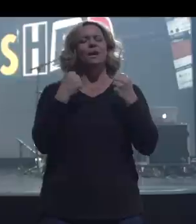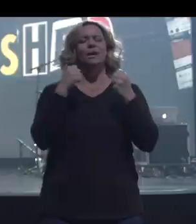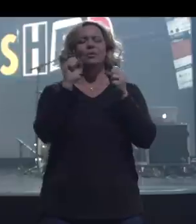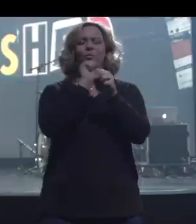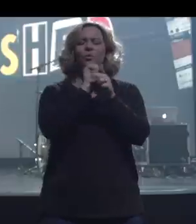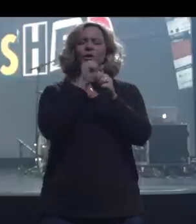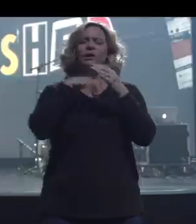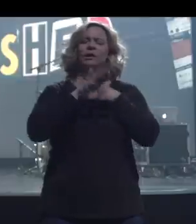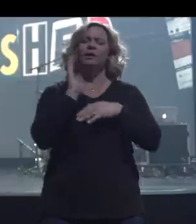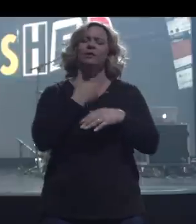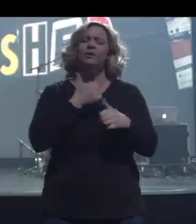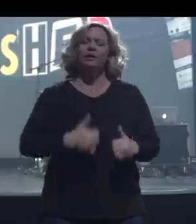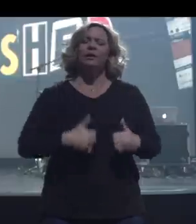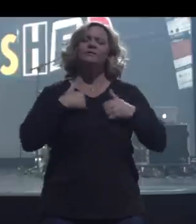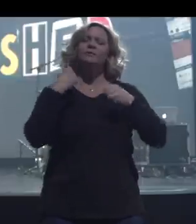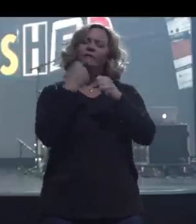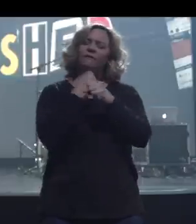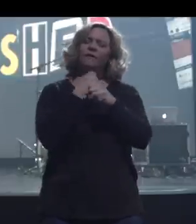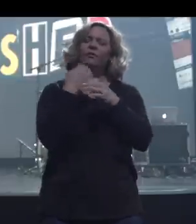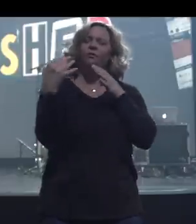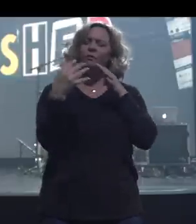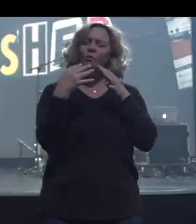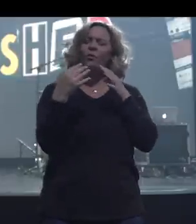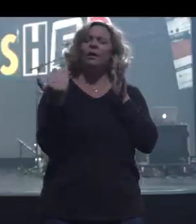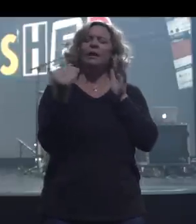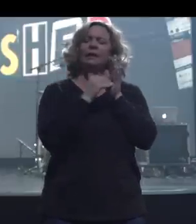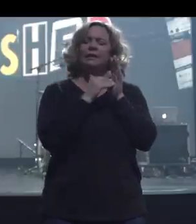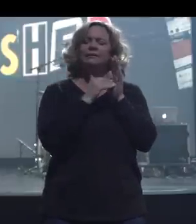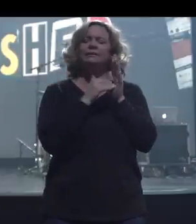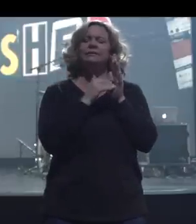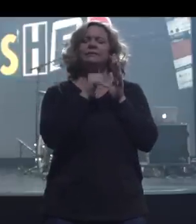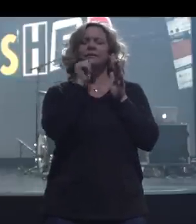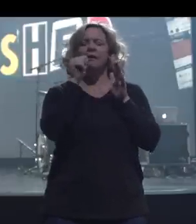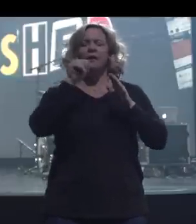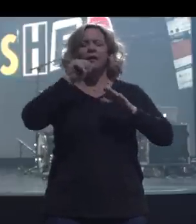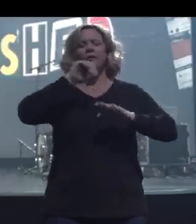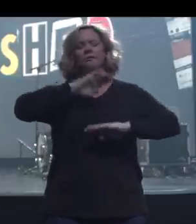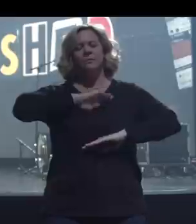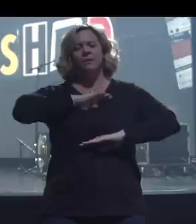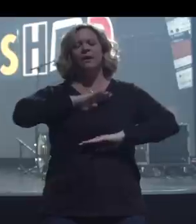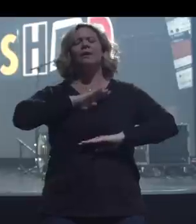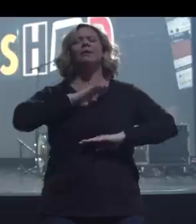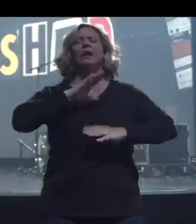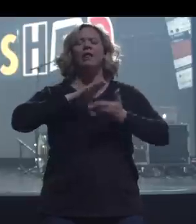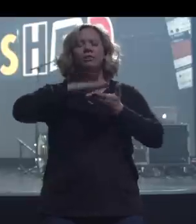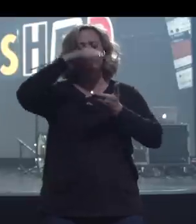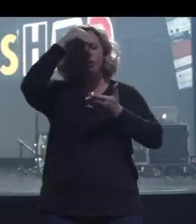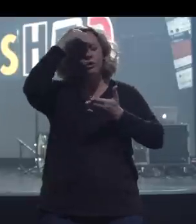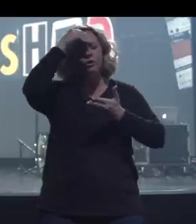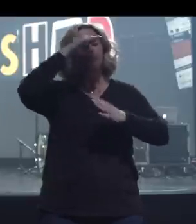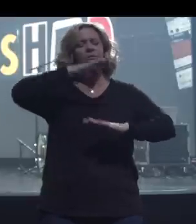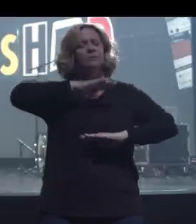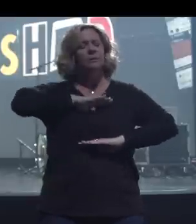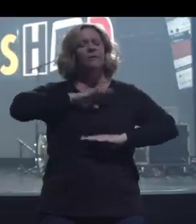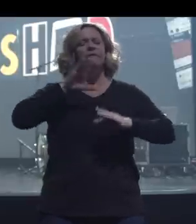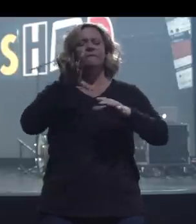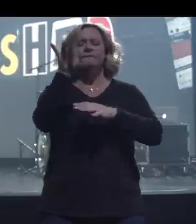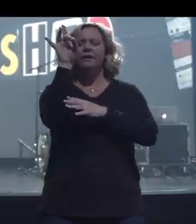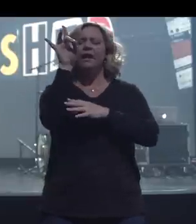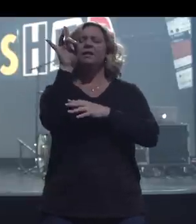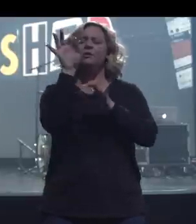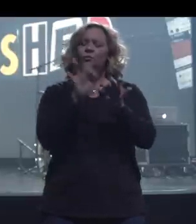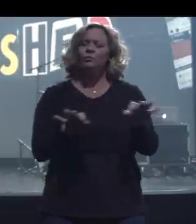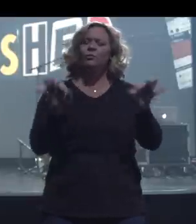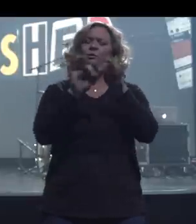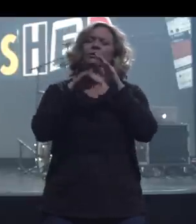fight this war against discontentment and learn to be content, to find our value in you, not